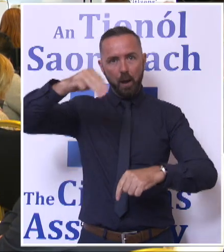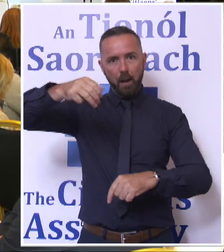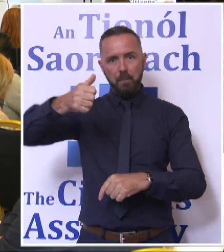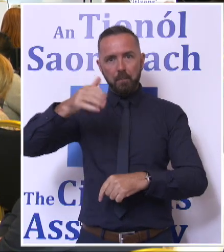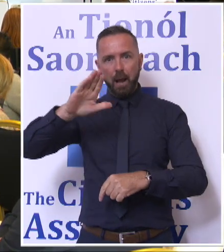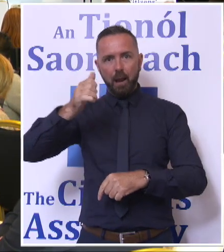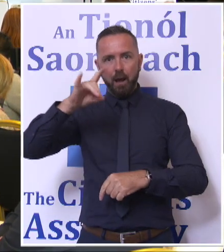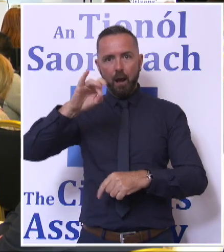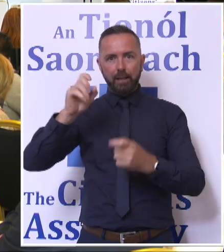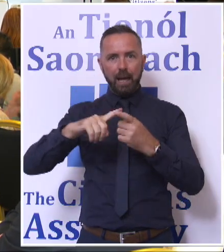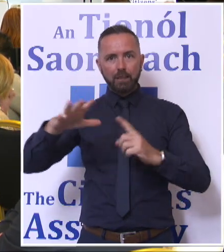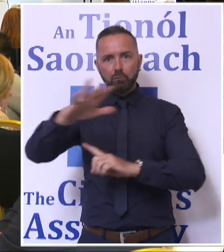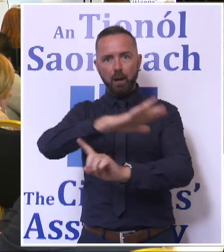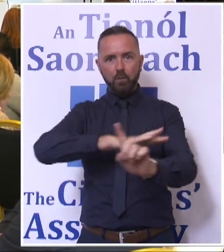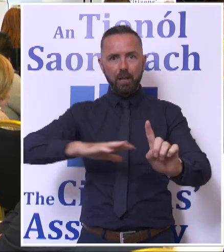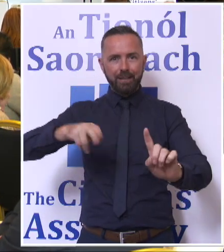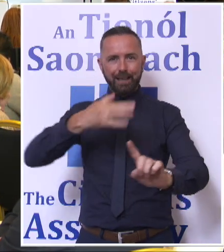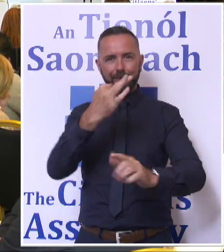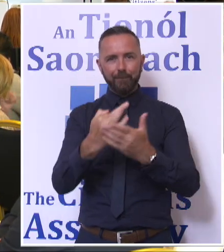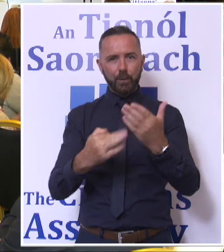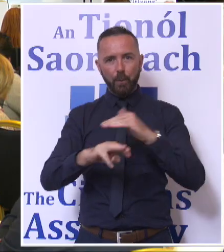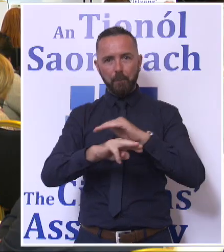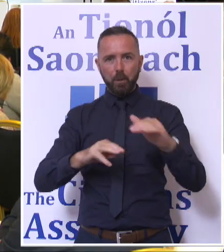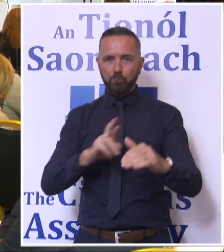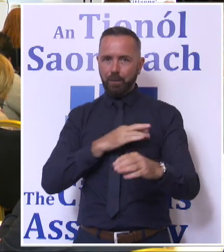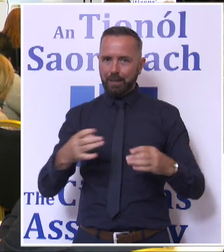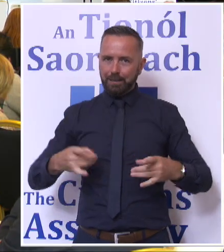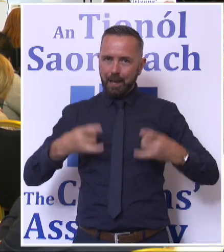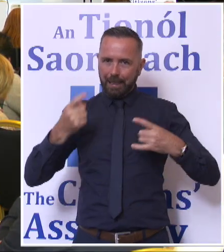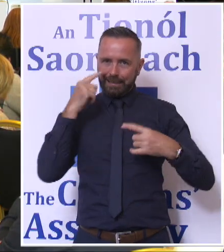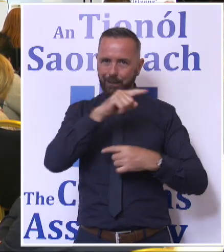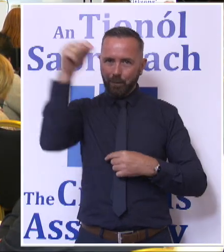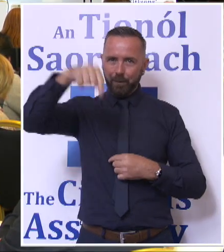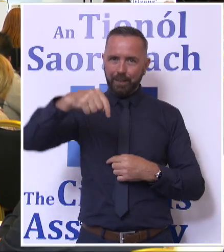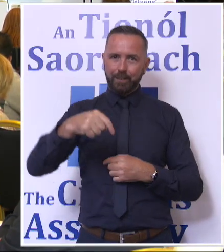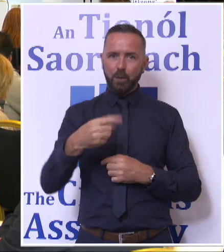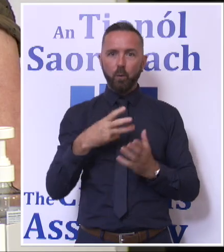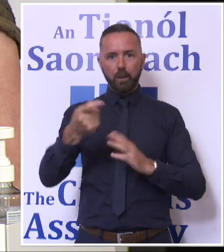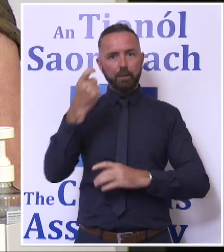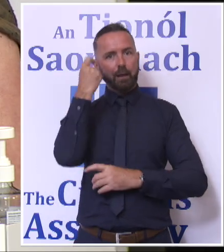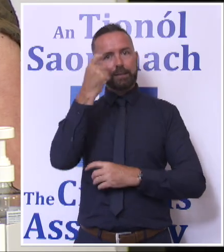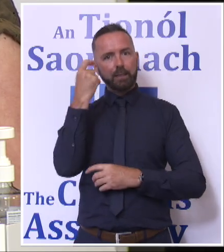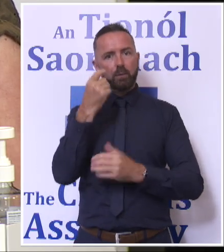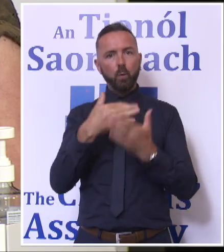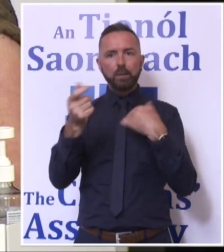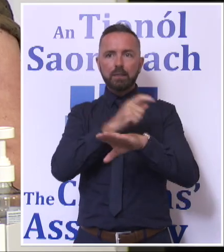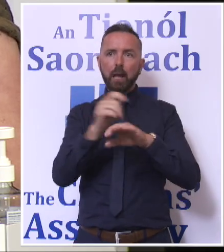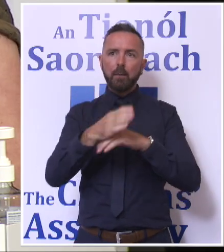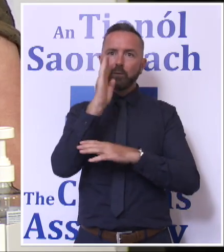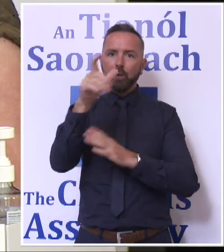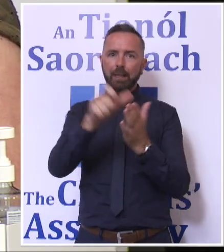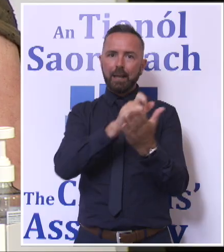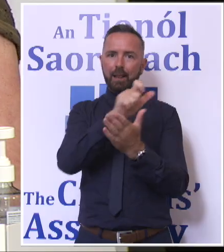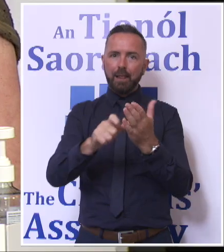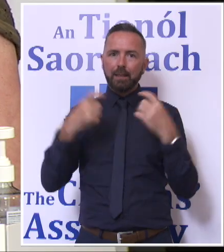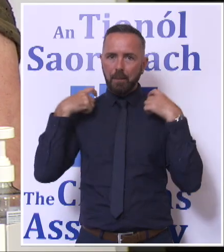the next few months. I'm delighted to see you here as you consider the type of directly elected mayor and local government structures that are going to